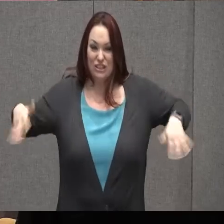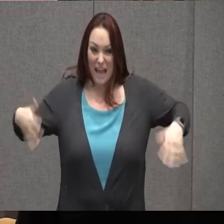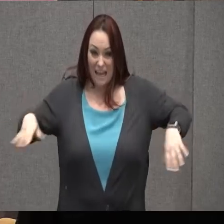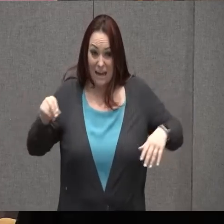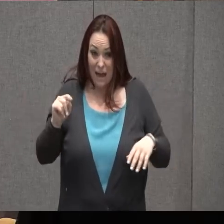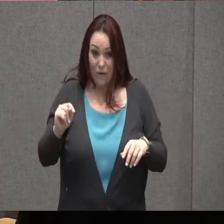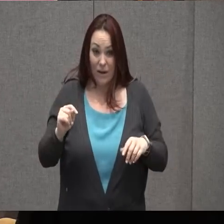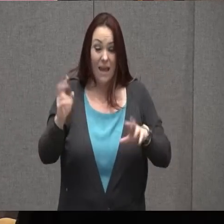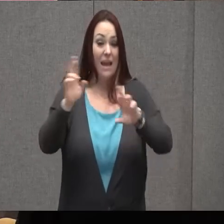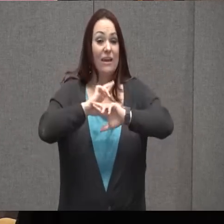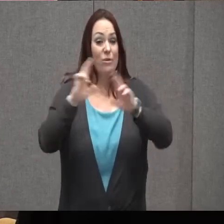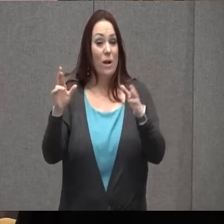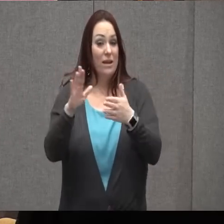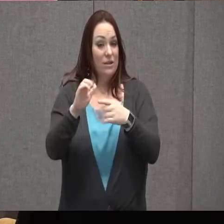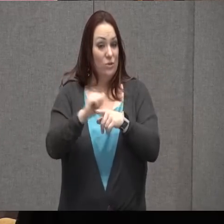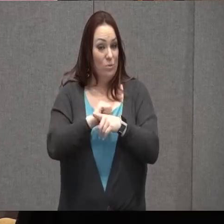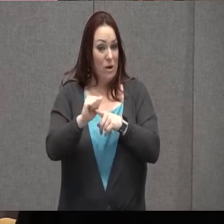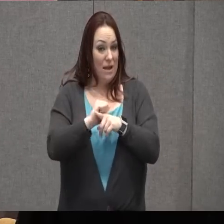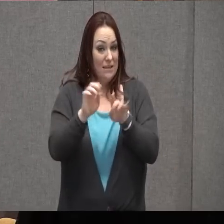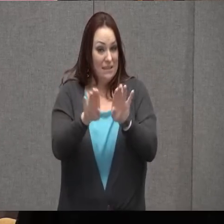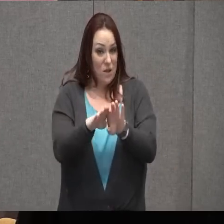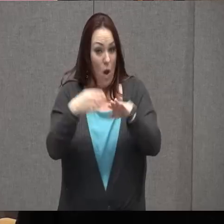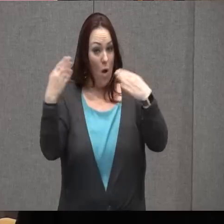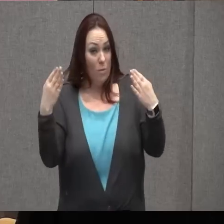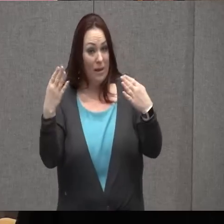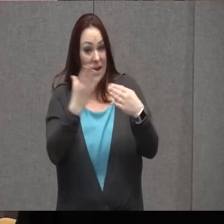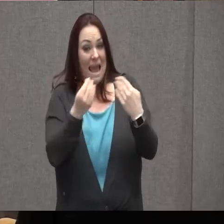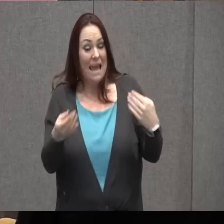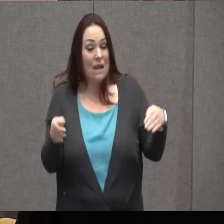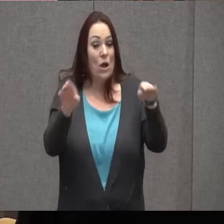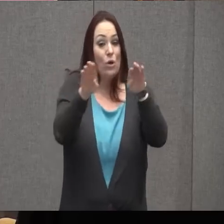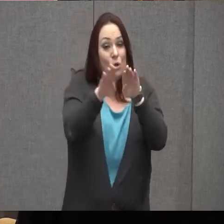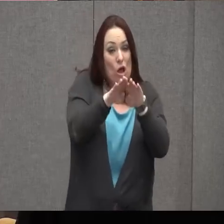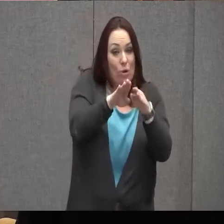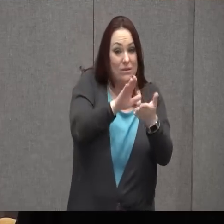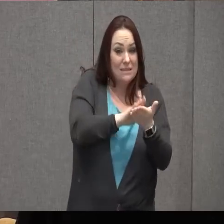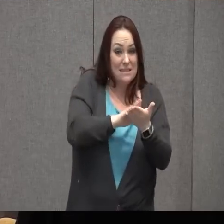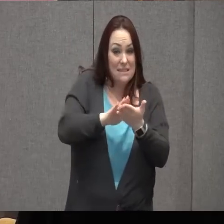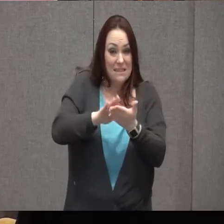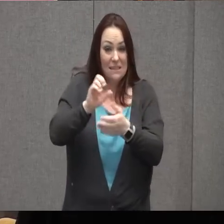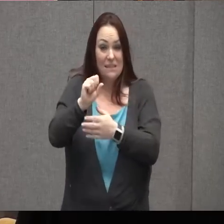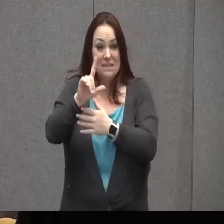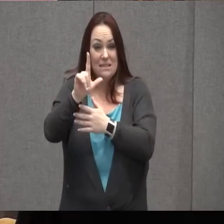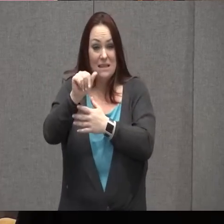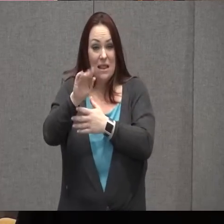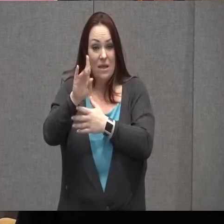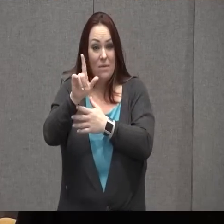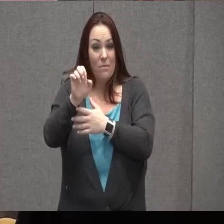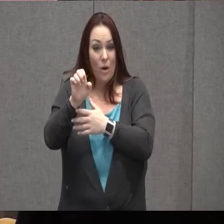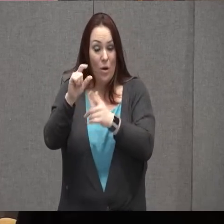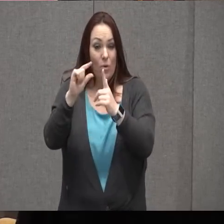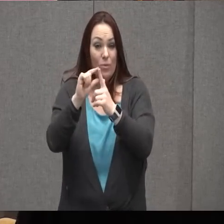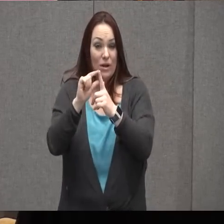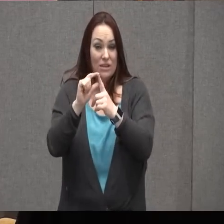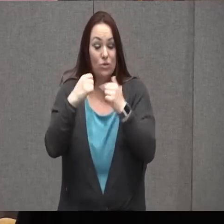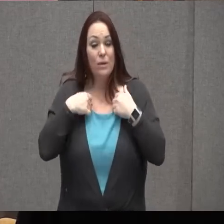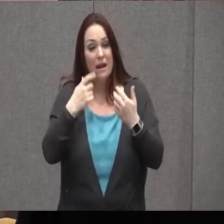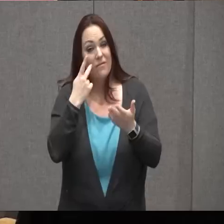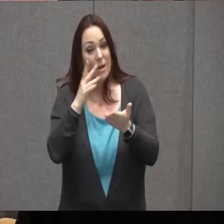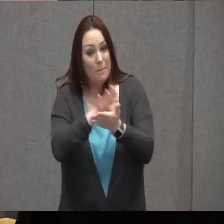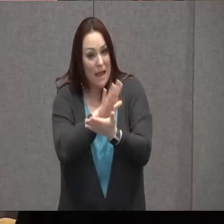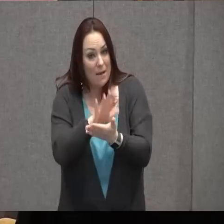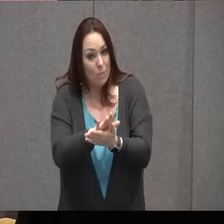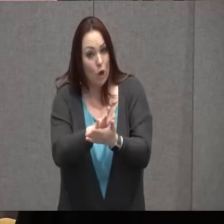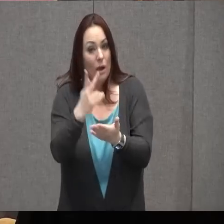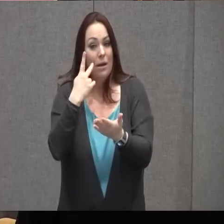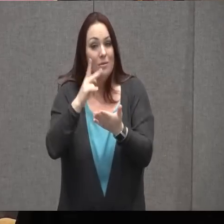some open and closed syllables, words. So you could have a piece of paper, a notebook, pencil, or crayon,